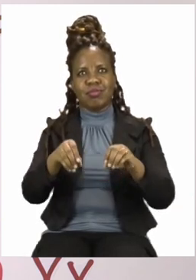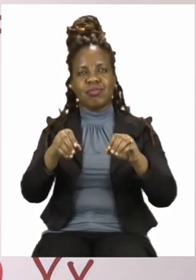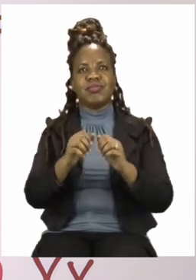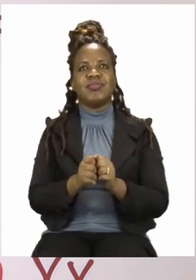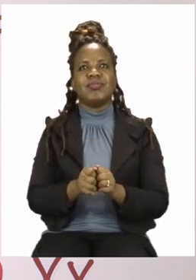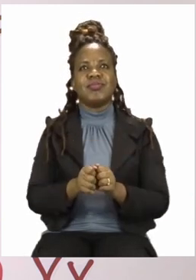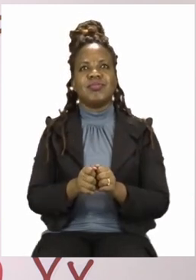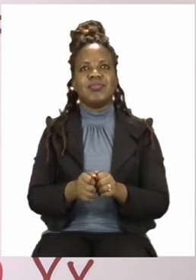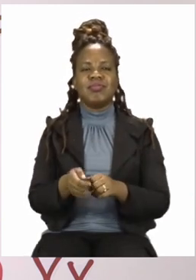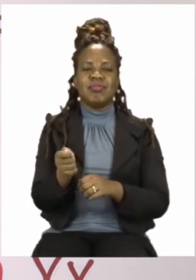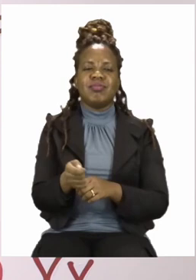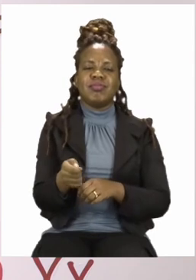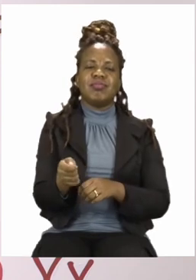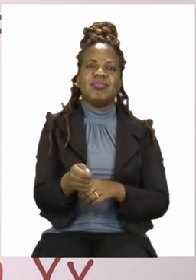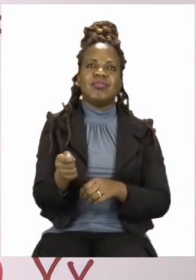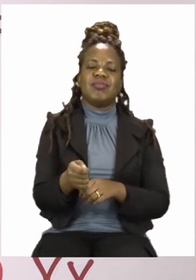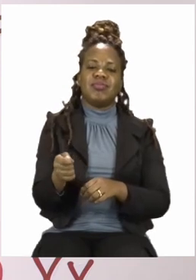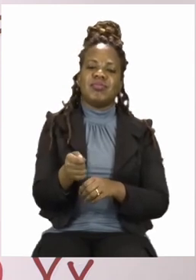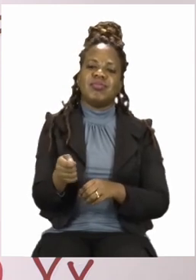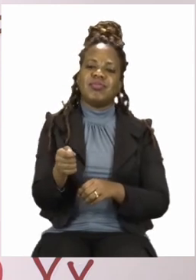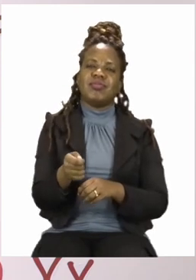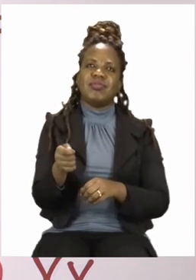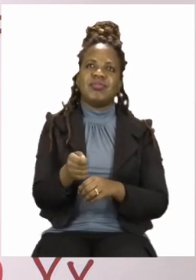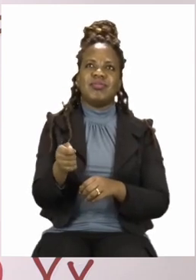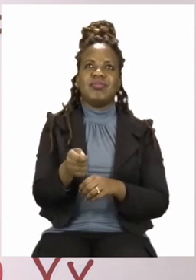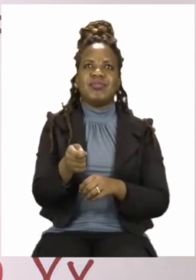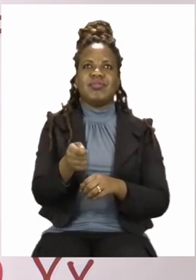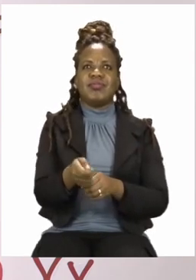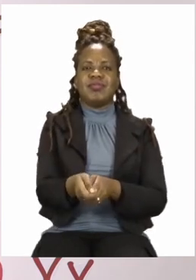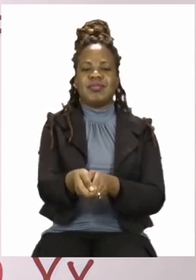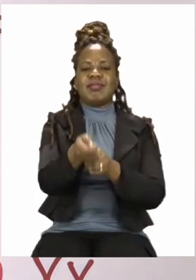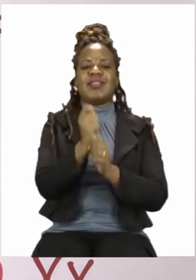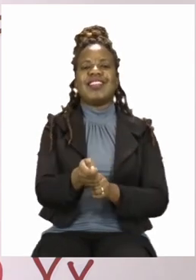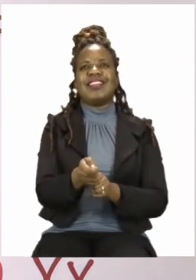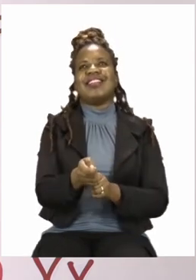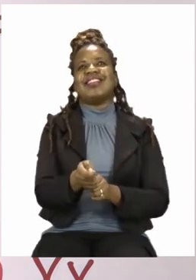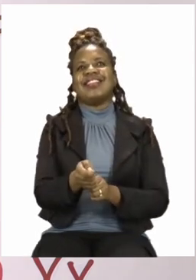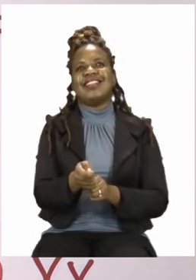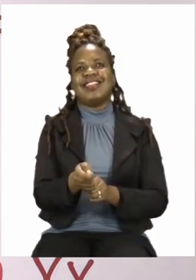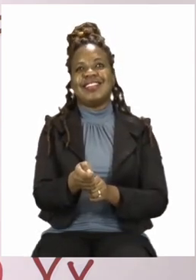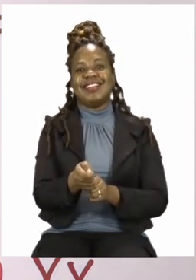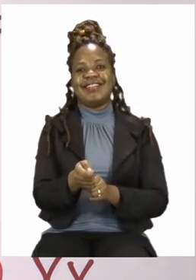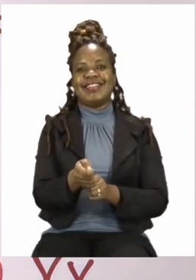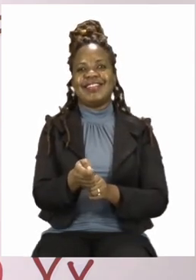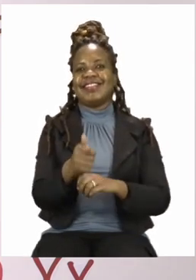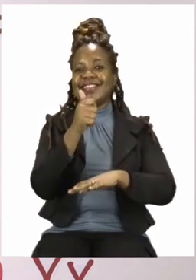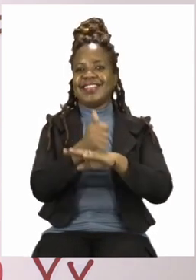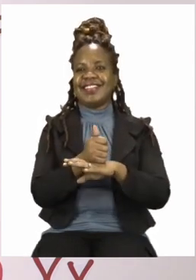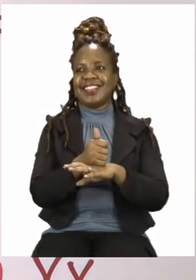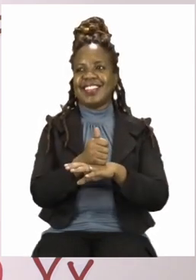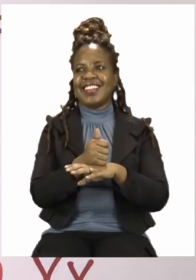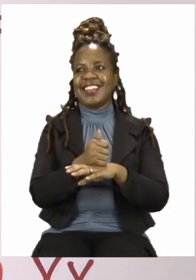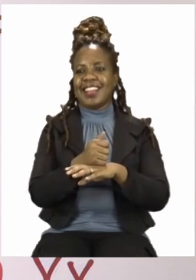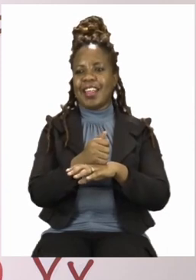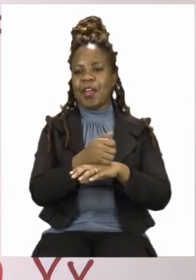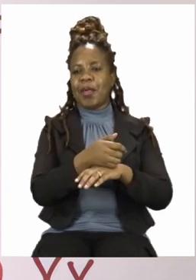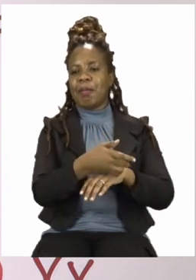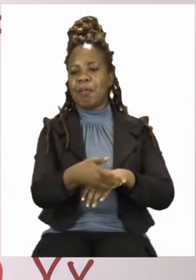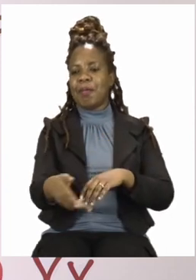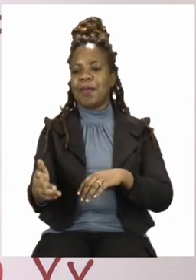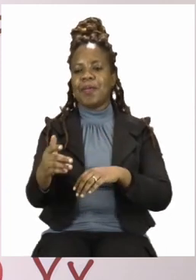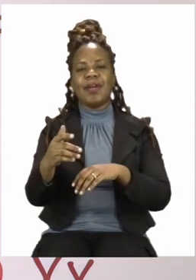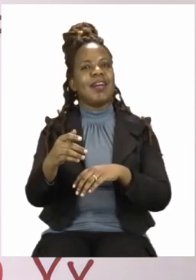then mix, mix, mix, mix, mix, mix, mix, and flip. This time they landed in the pan.